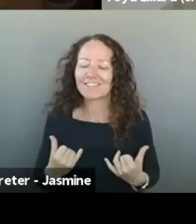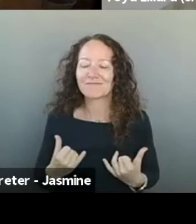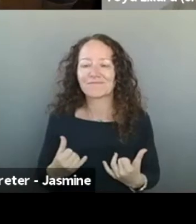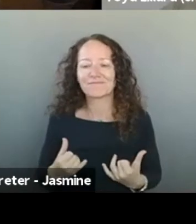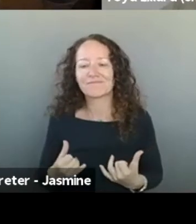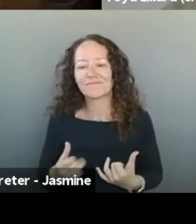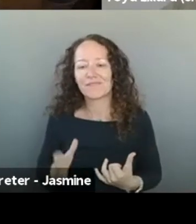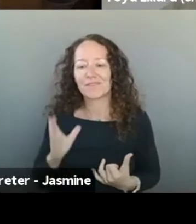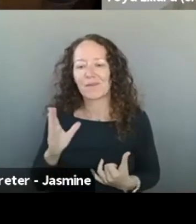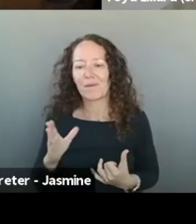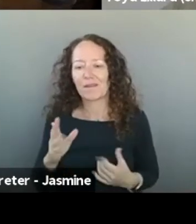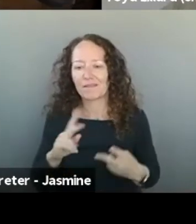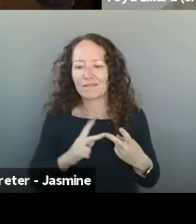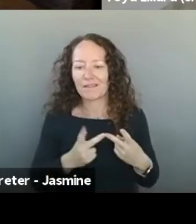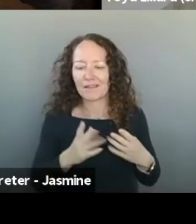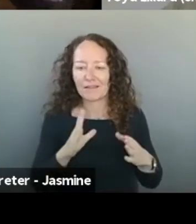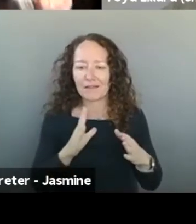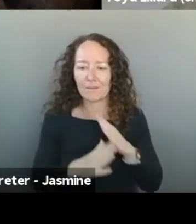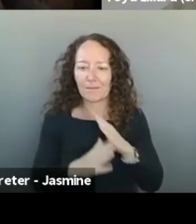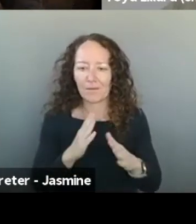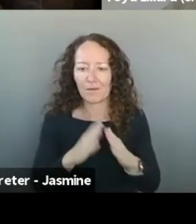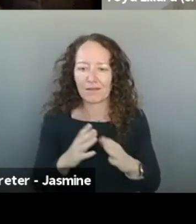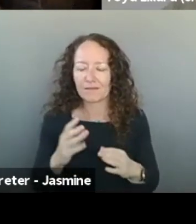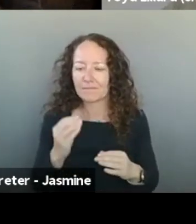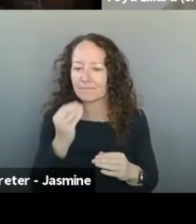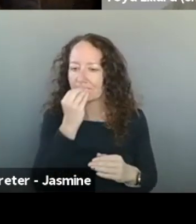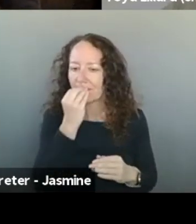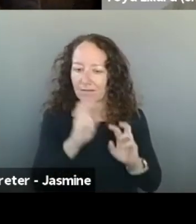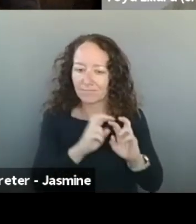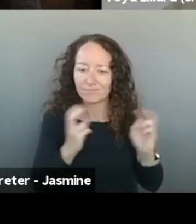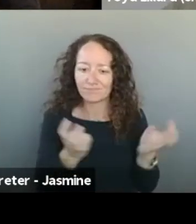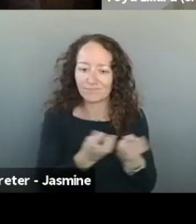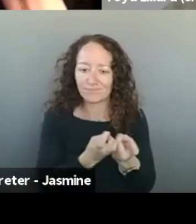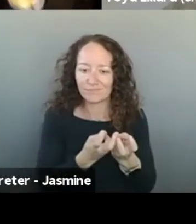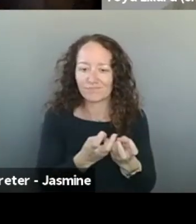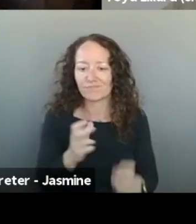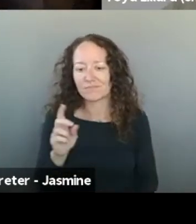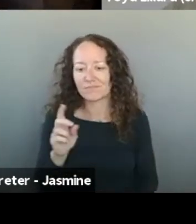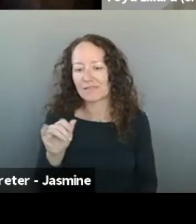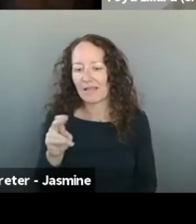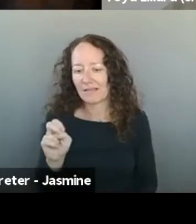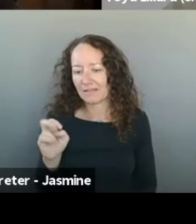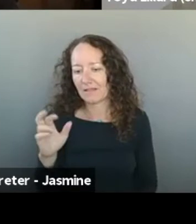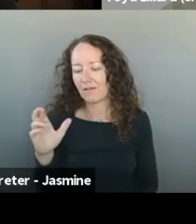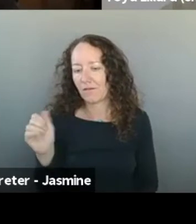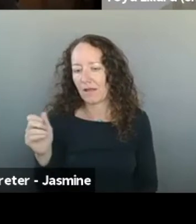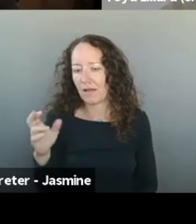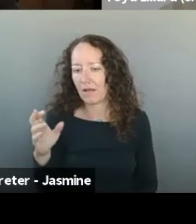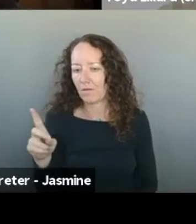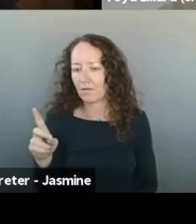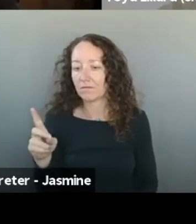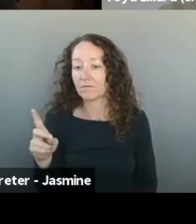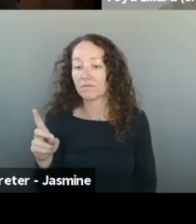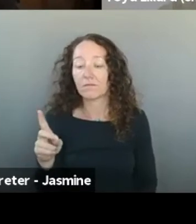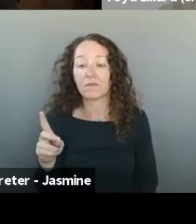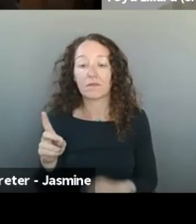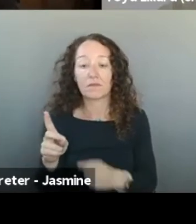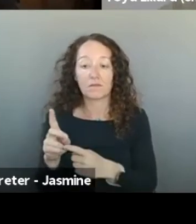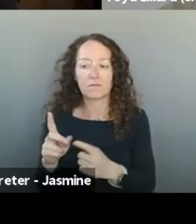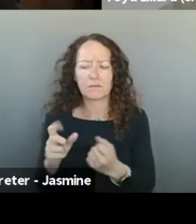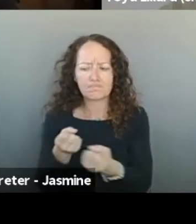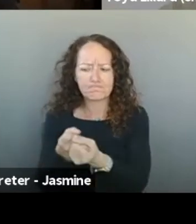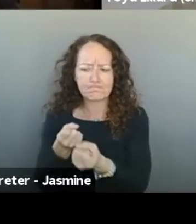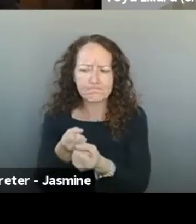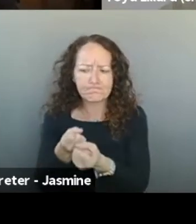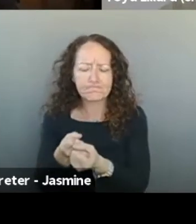be our second community dine-around. This dine-around is centered on being in solidarity with the AAPI community. So if